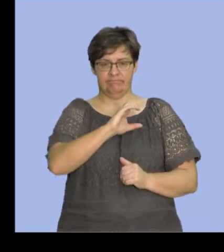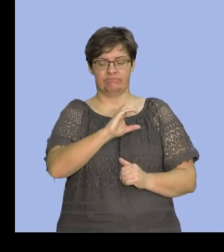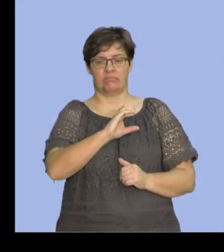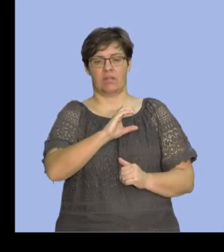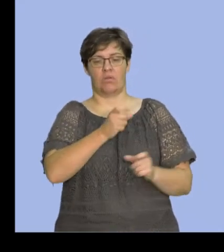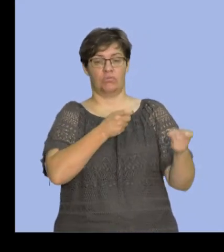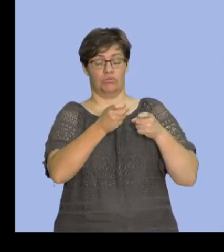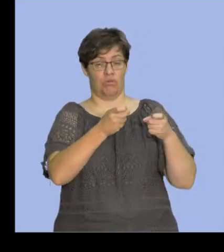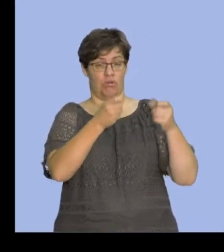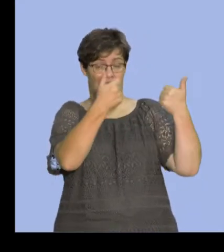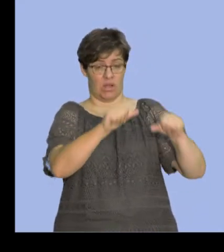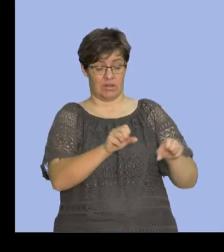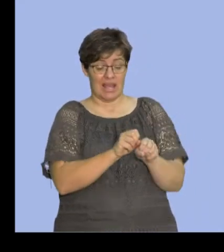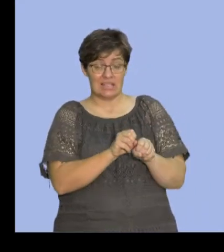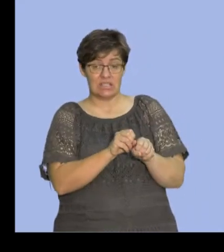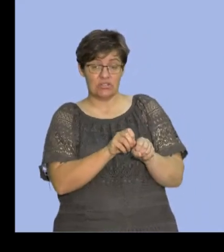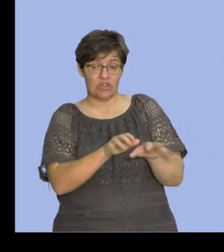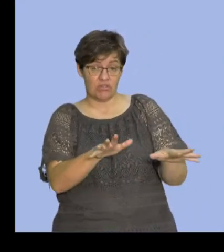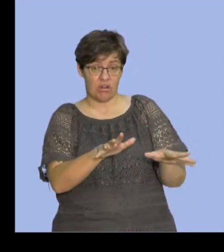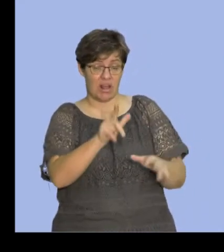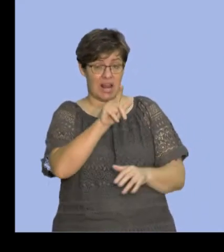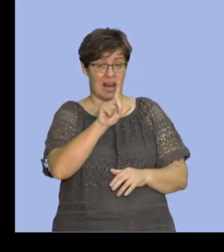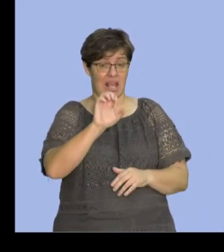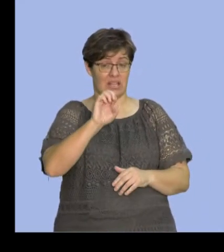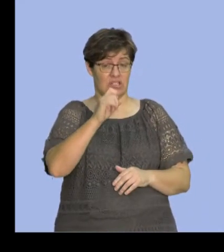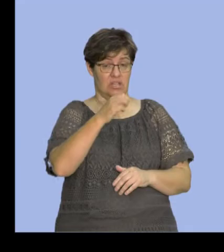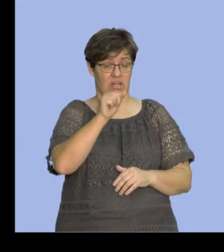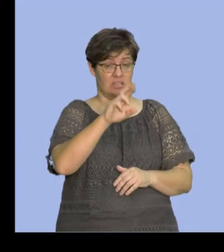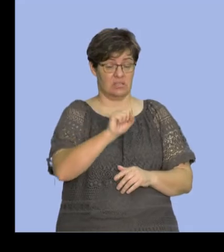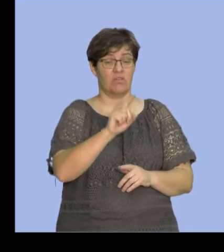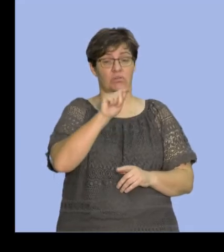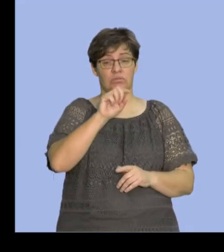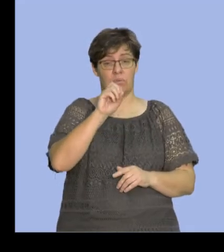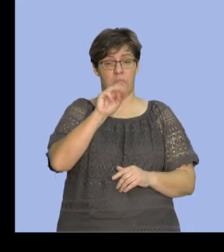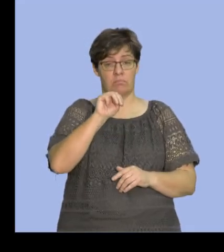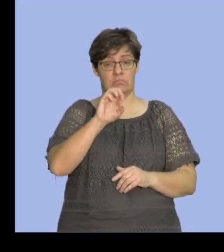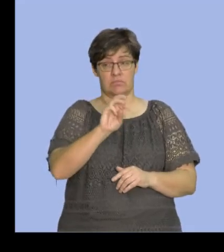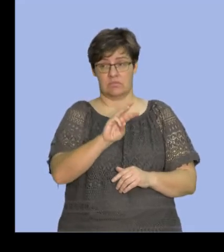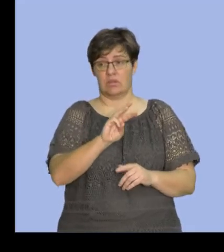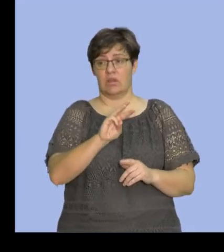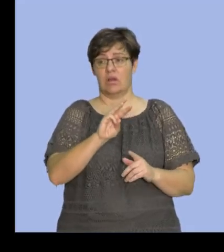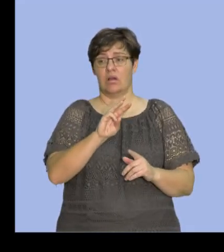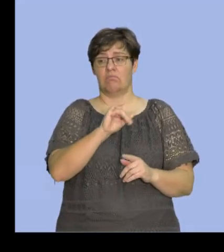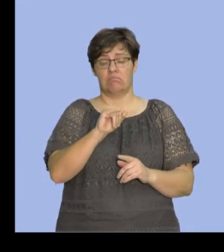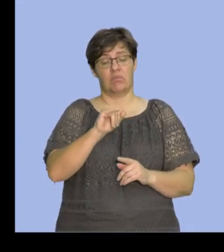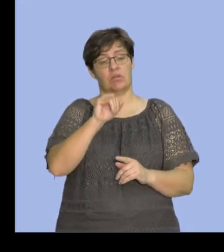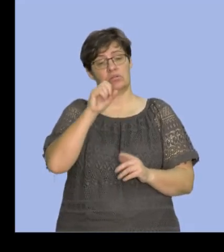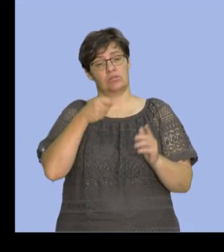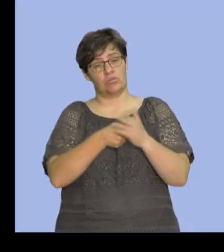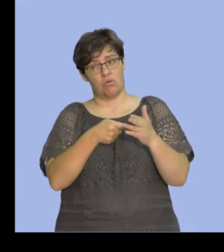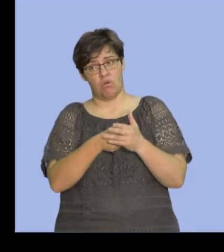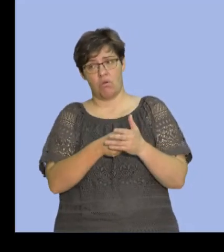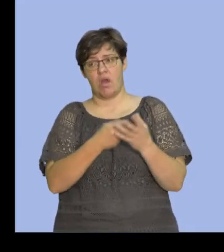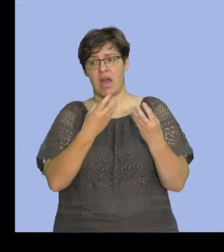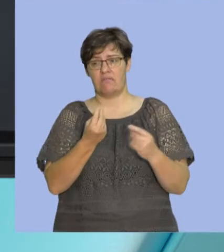account in the general ledger of Tom's Stores showed a credit balance of